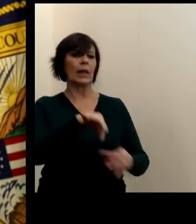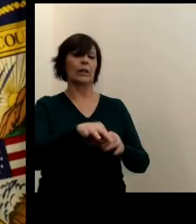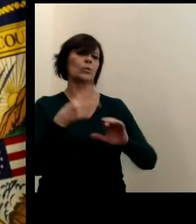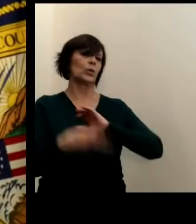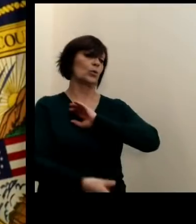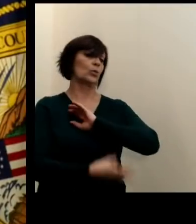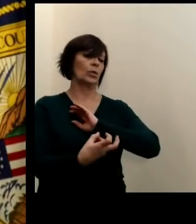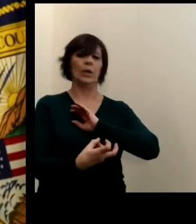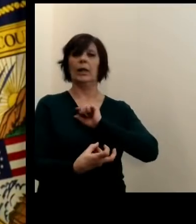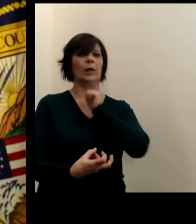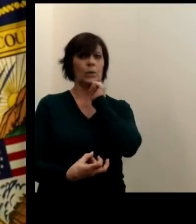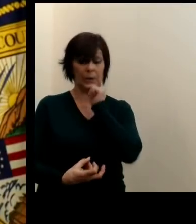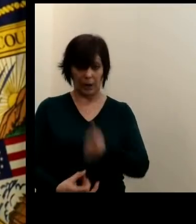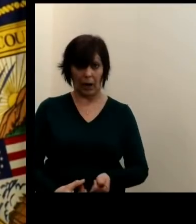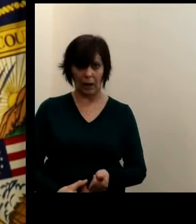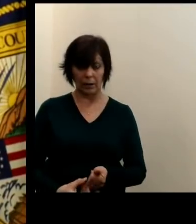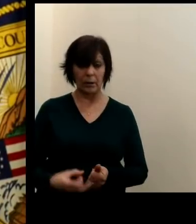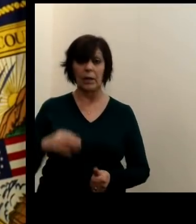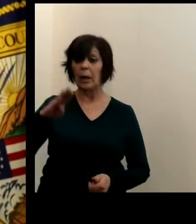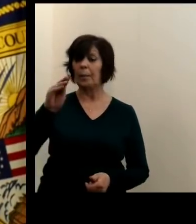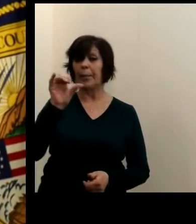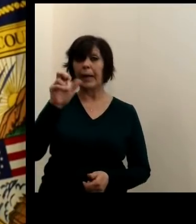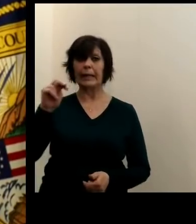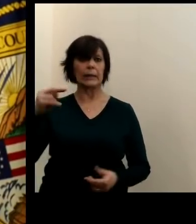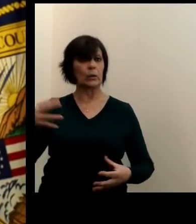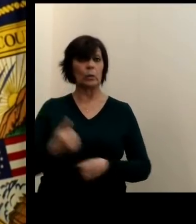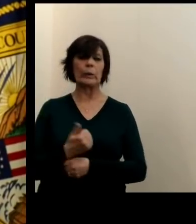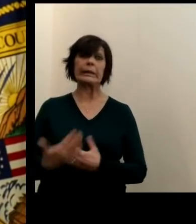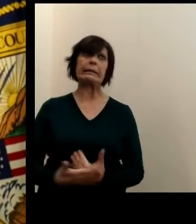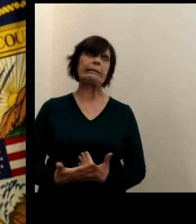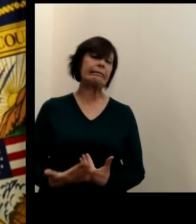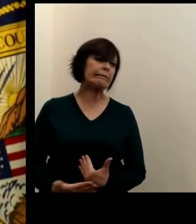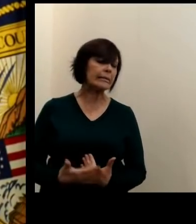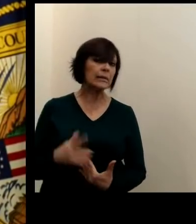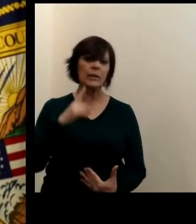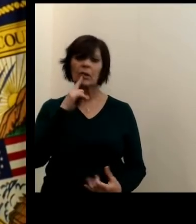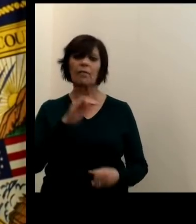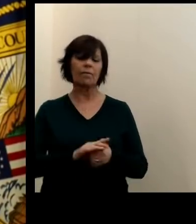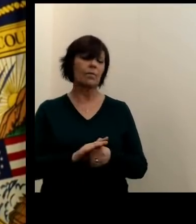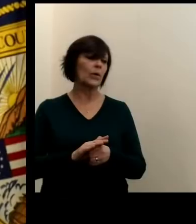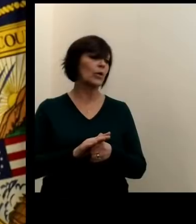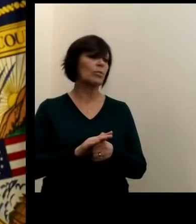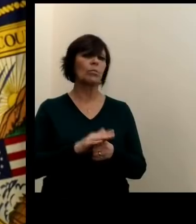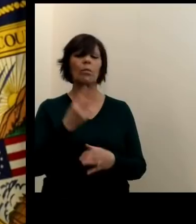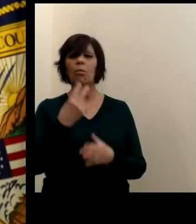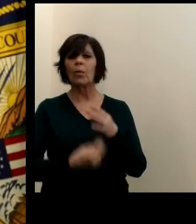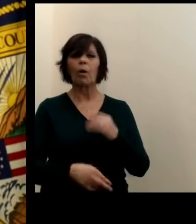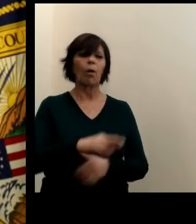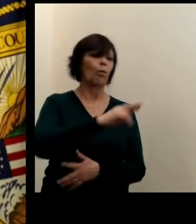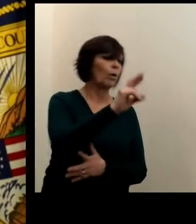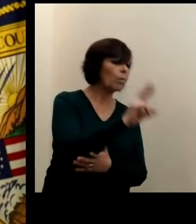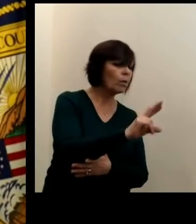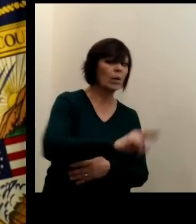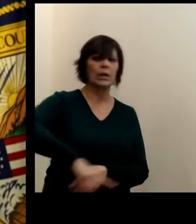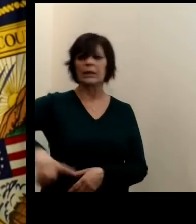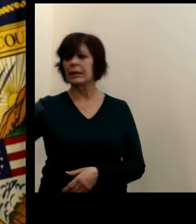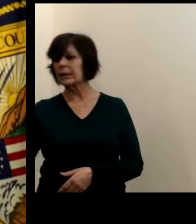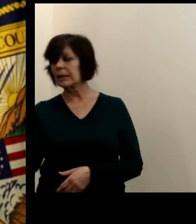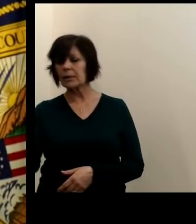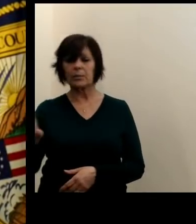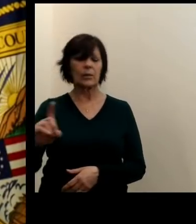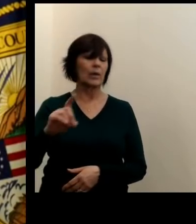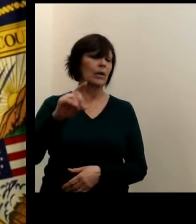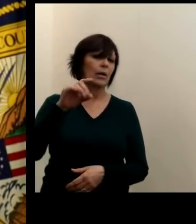stolen. Joe Biden handily won. It's been confirmed by Republican Board of Elections and